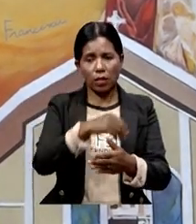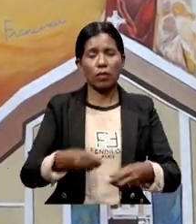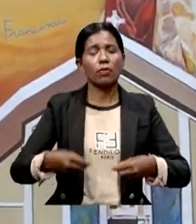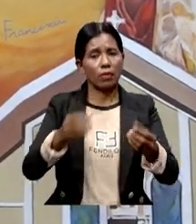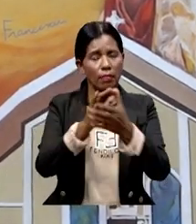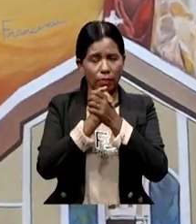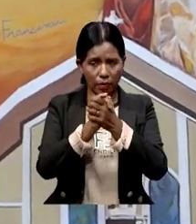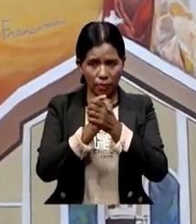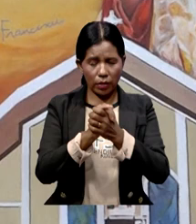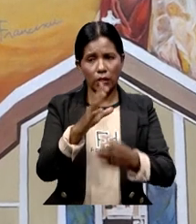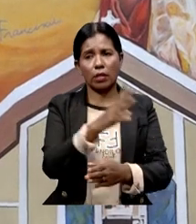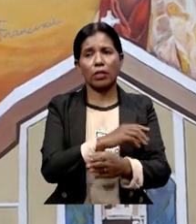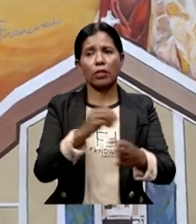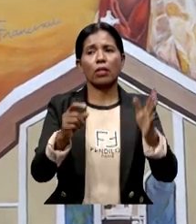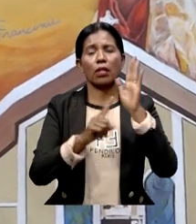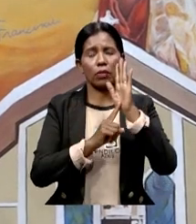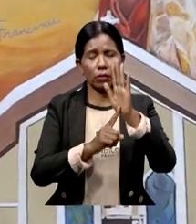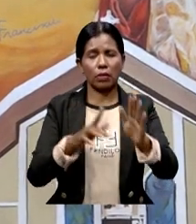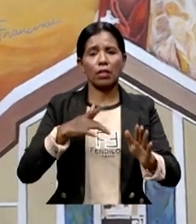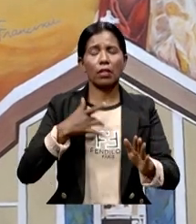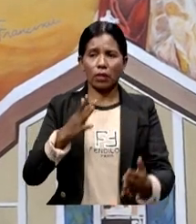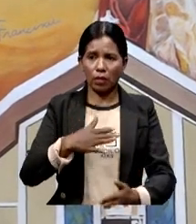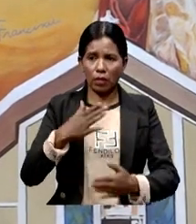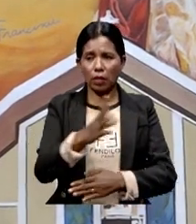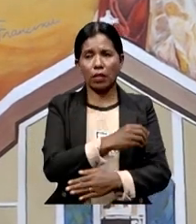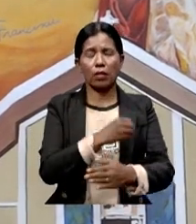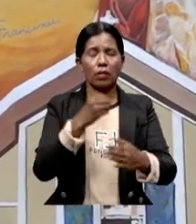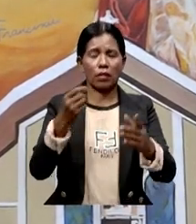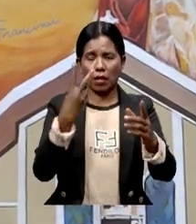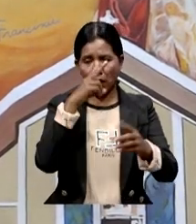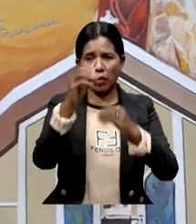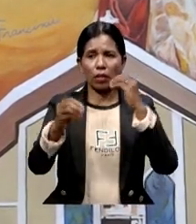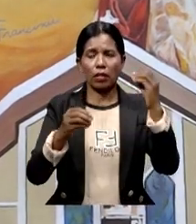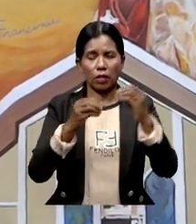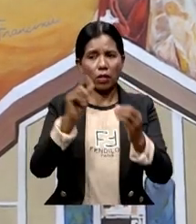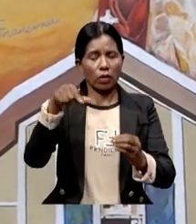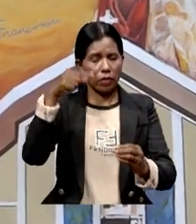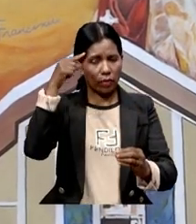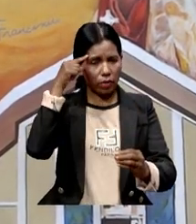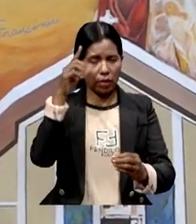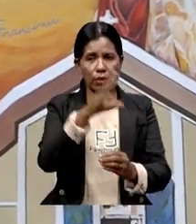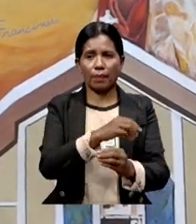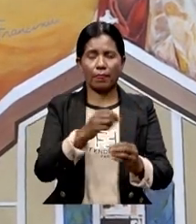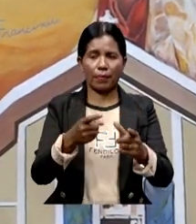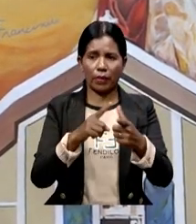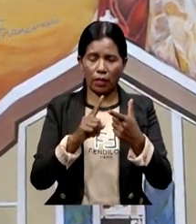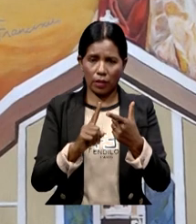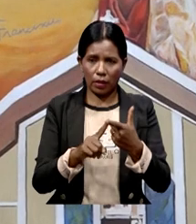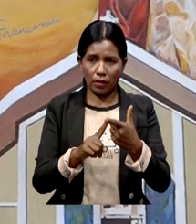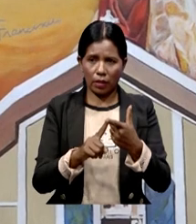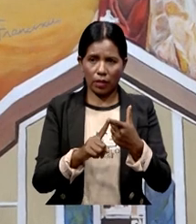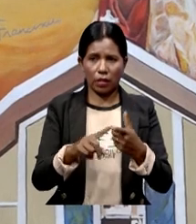him. Also to express appreciation for the reception that the government offered the